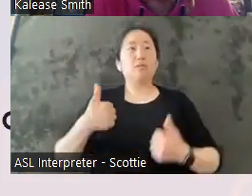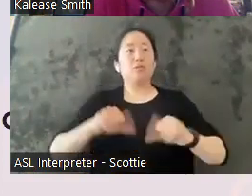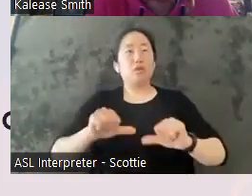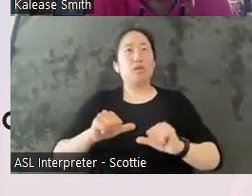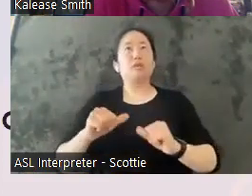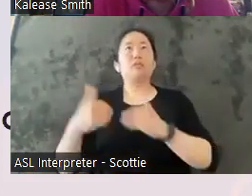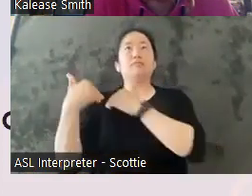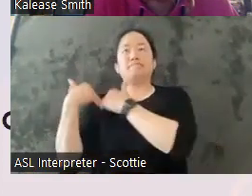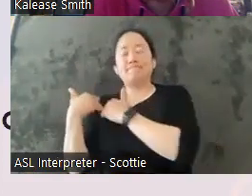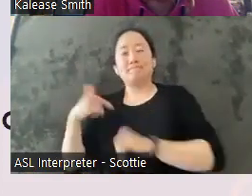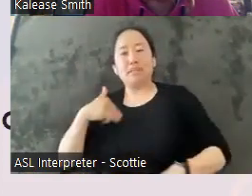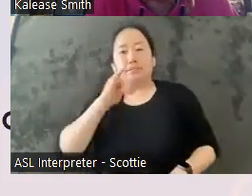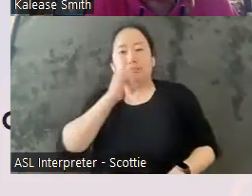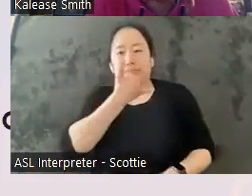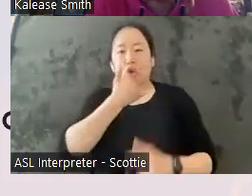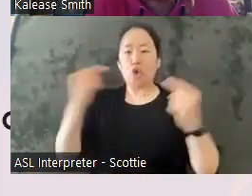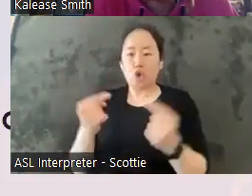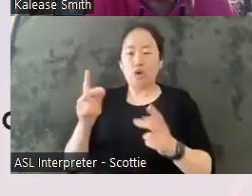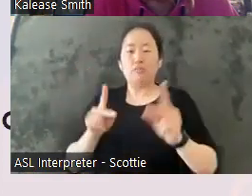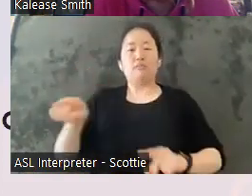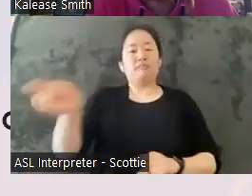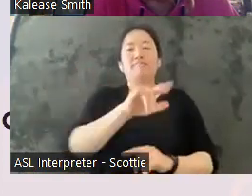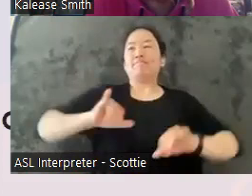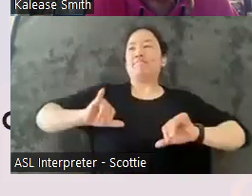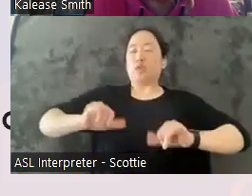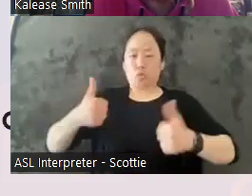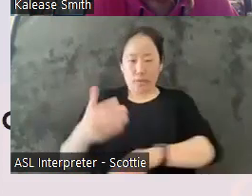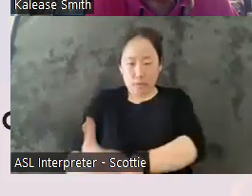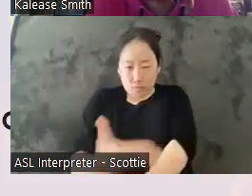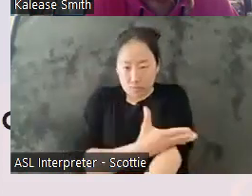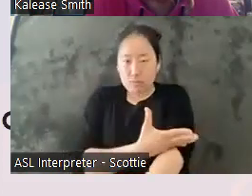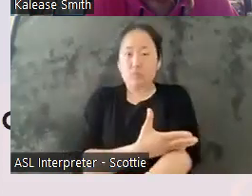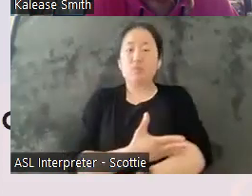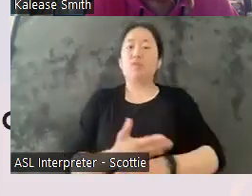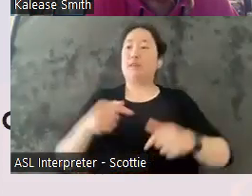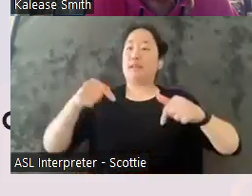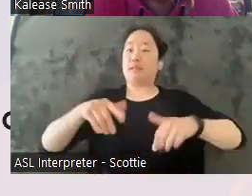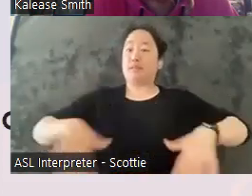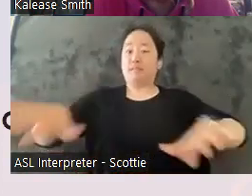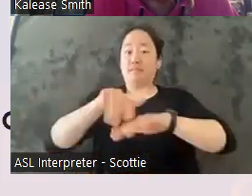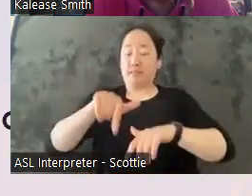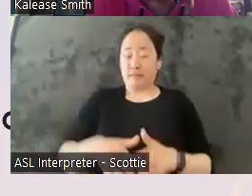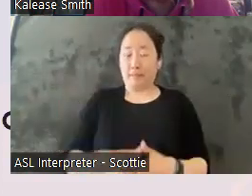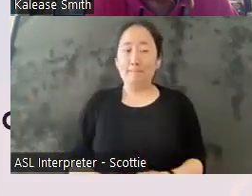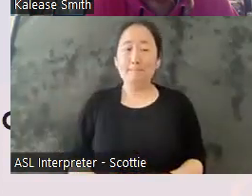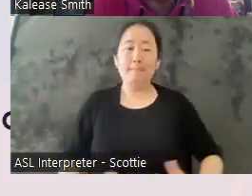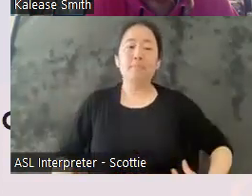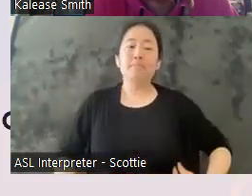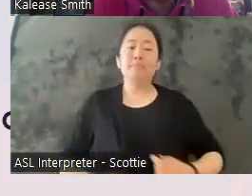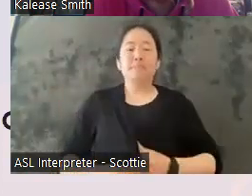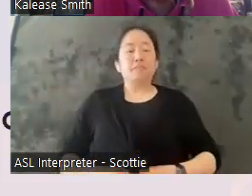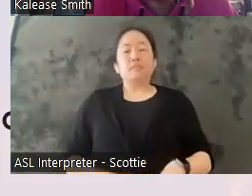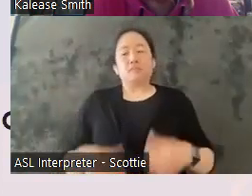I may have caused and really trying to, improve that for everyone in my space and the services that I'm trying to provide. So I think